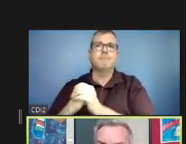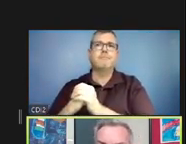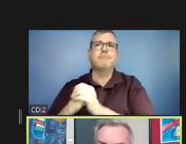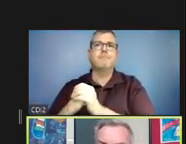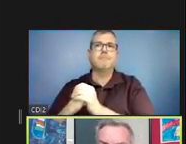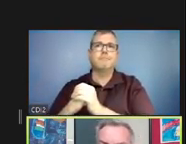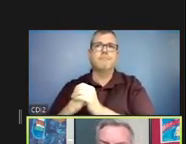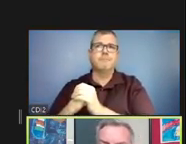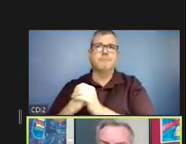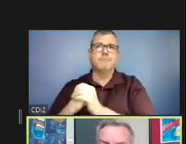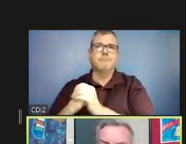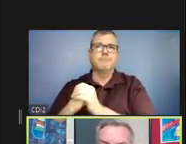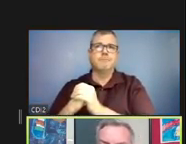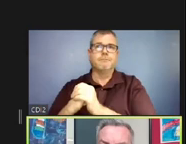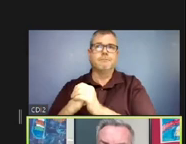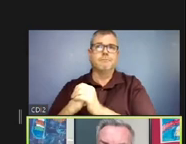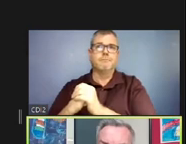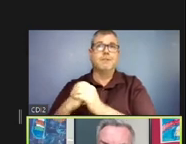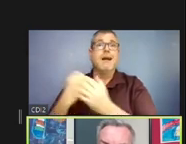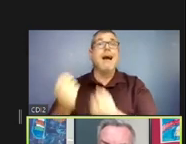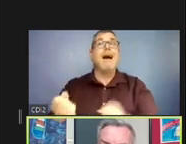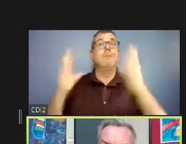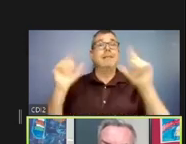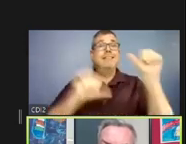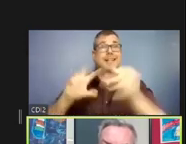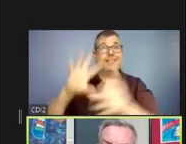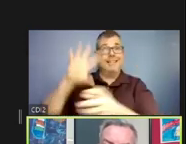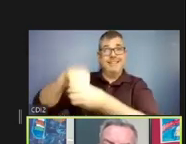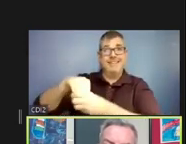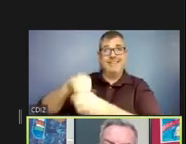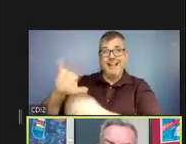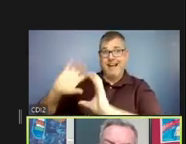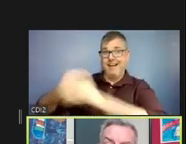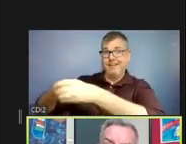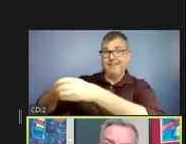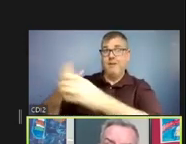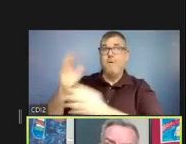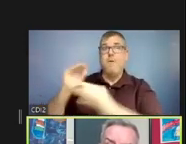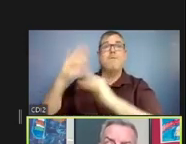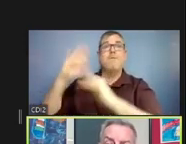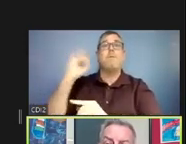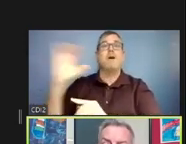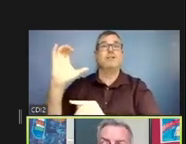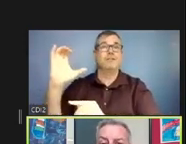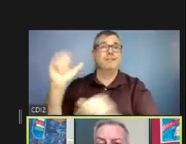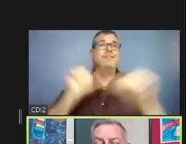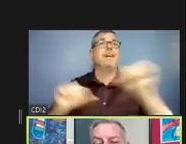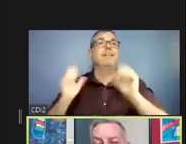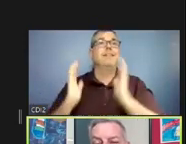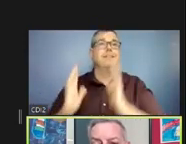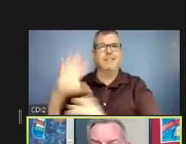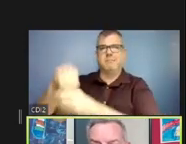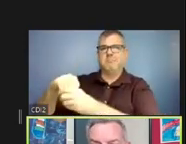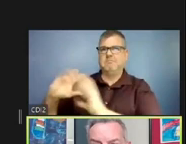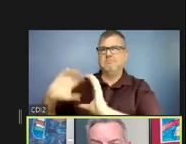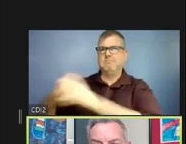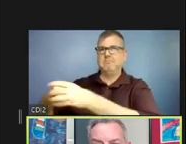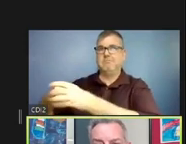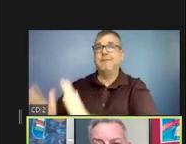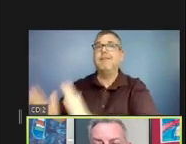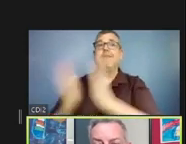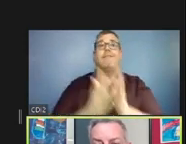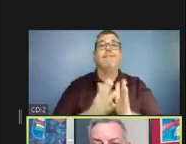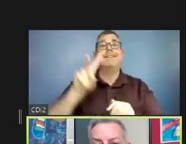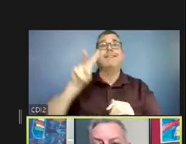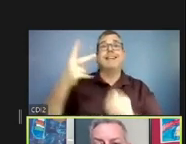the science. From that, there's also the drafting guidelines work group that comes up with the priorities. We've been talking about phases, we've been